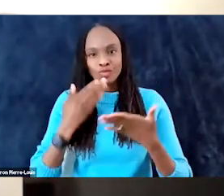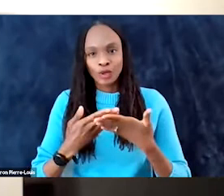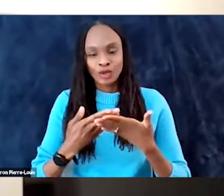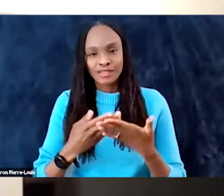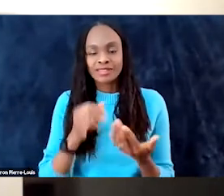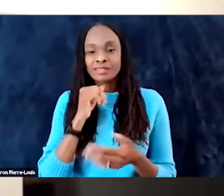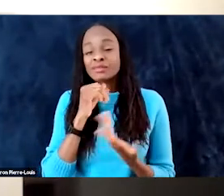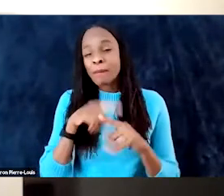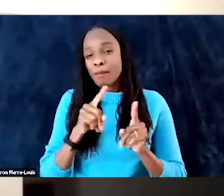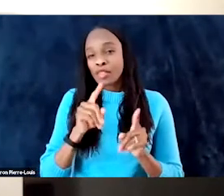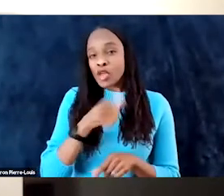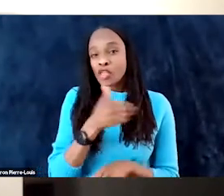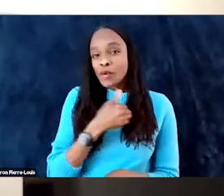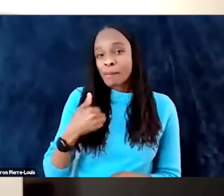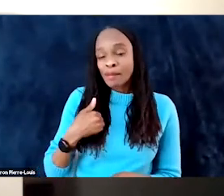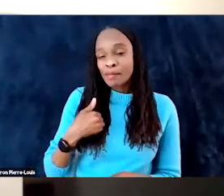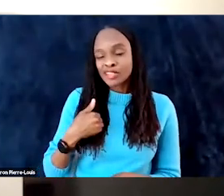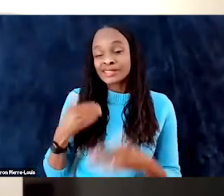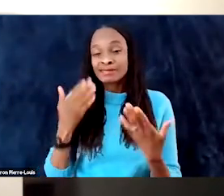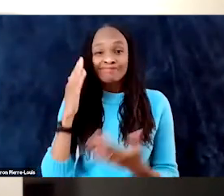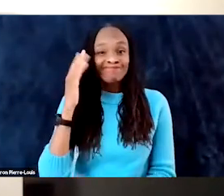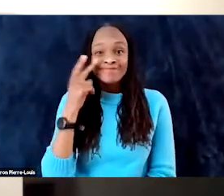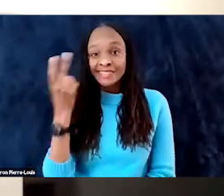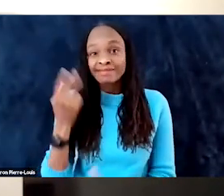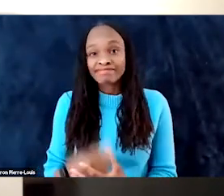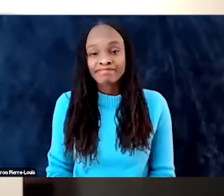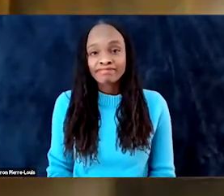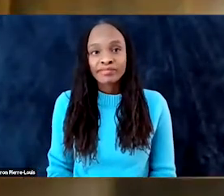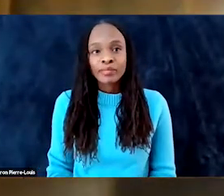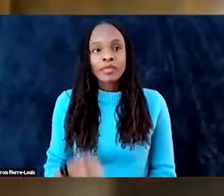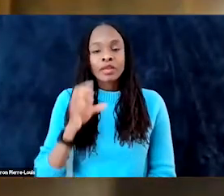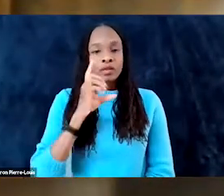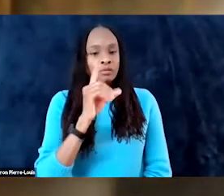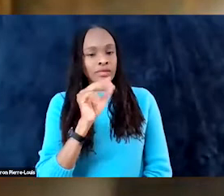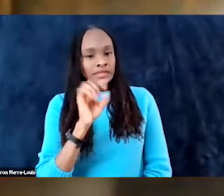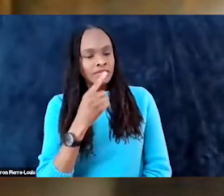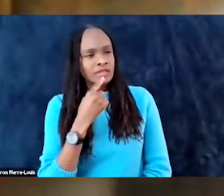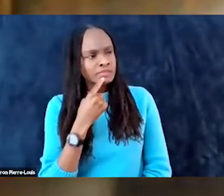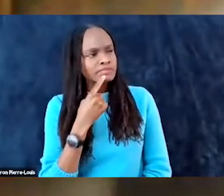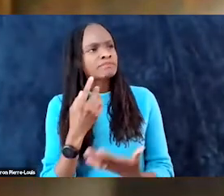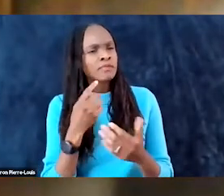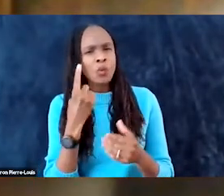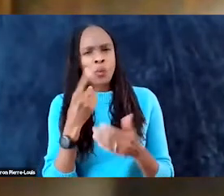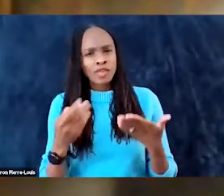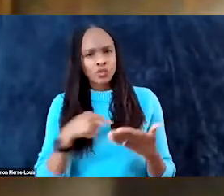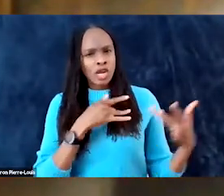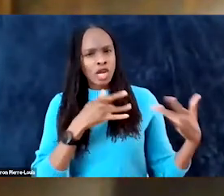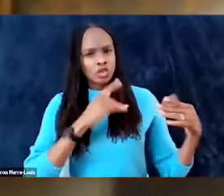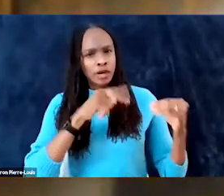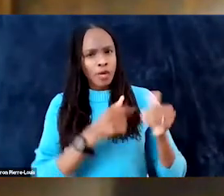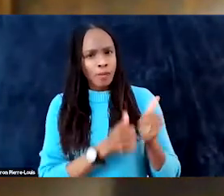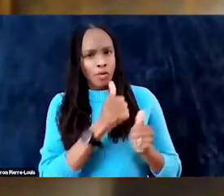rest of the membership falls remains to be seen. One of the things that we get most concerned about at SAG-AFTRA